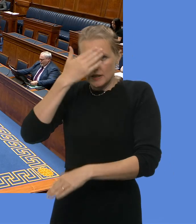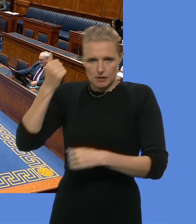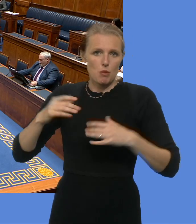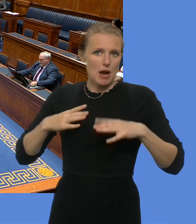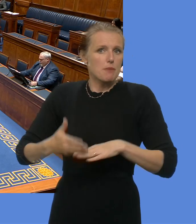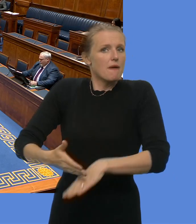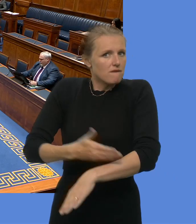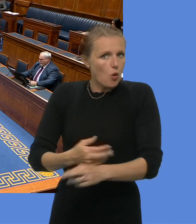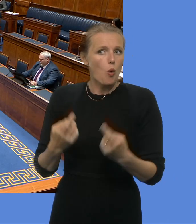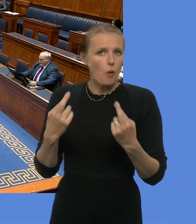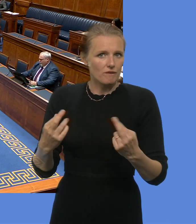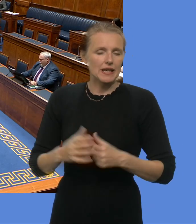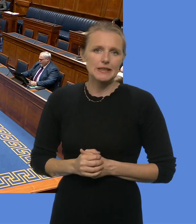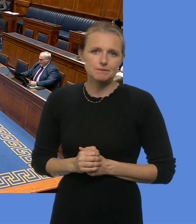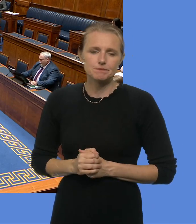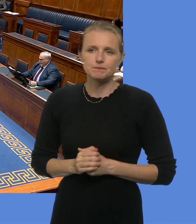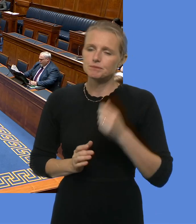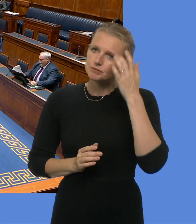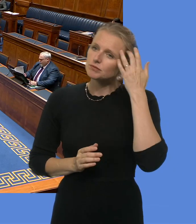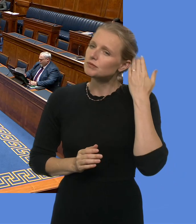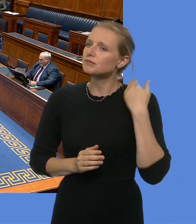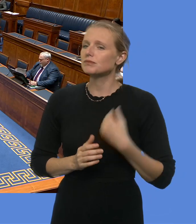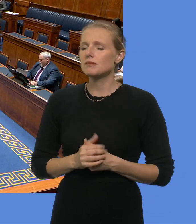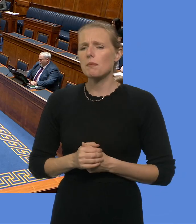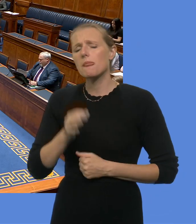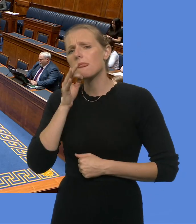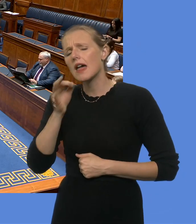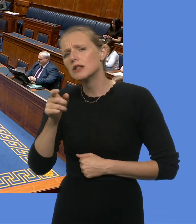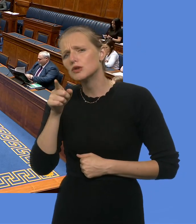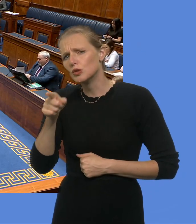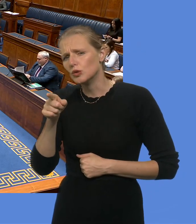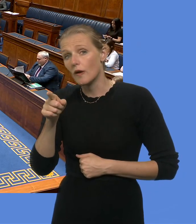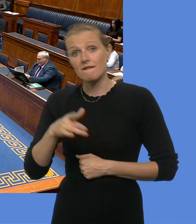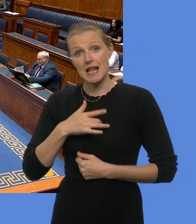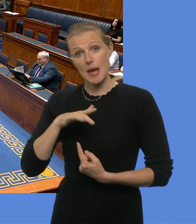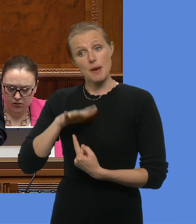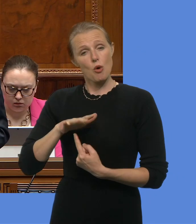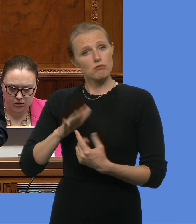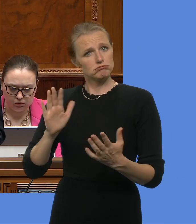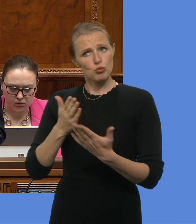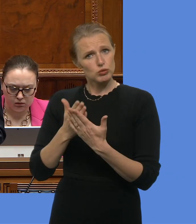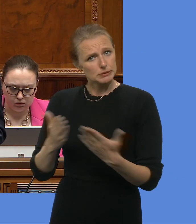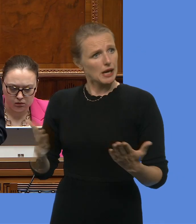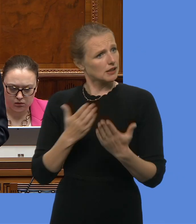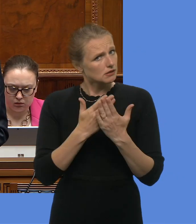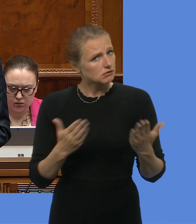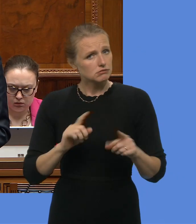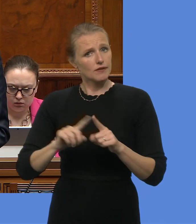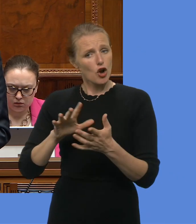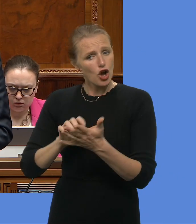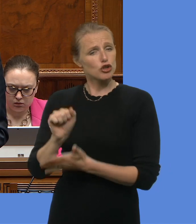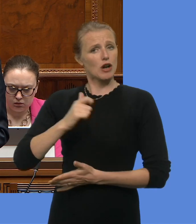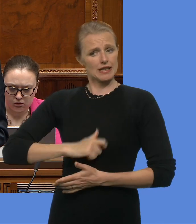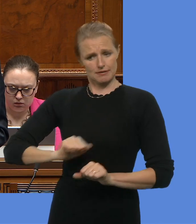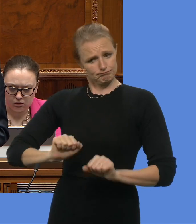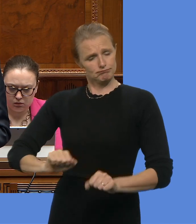Mr. Speaker. I wish to ask the Deputy First Minister, how important is it to be respectful of our various cultures and identities in